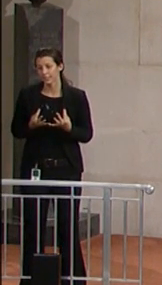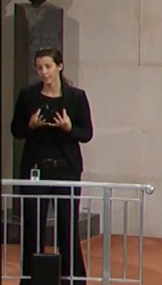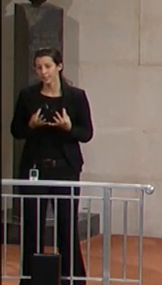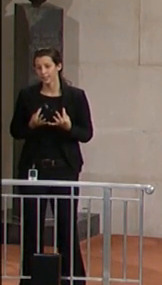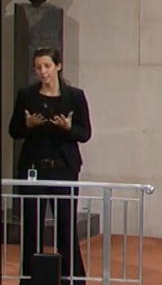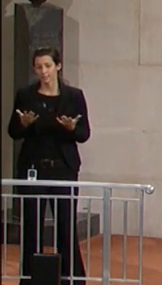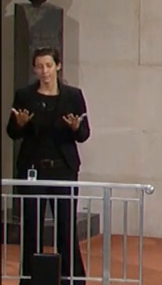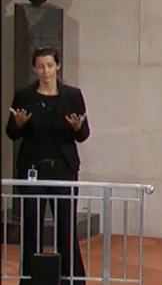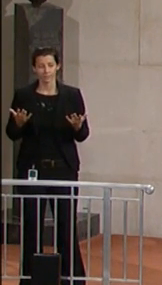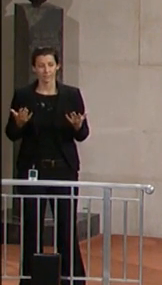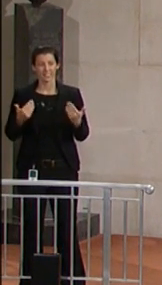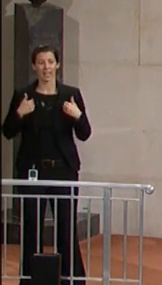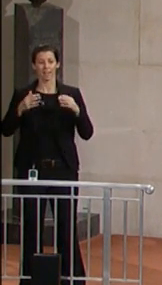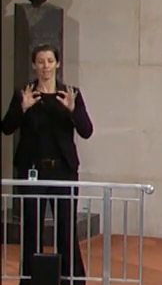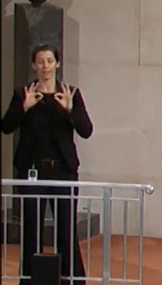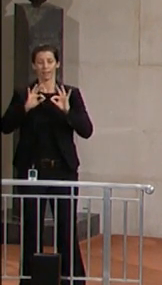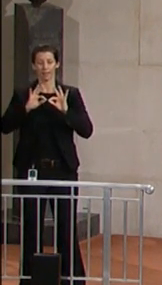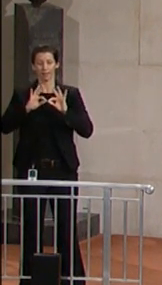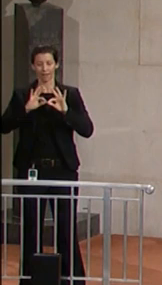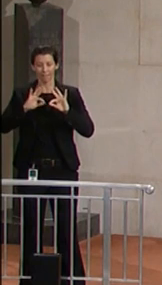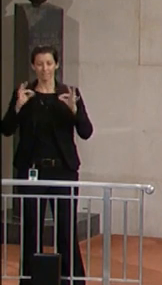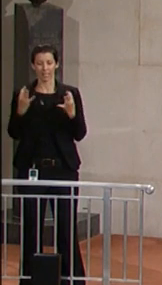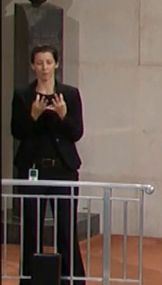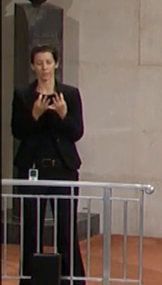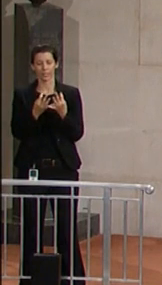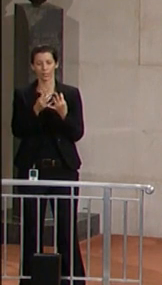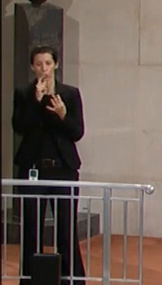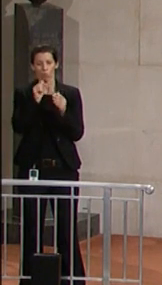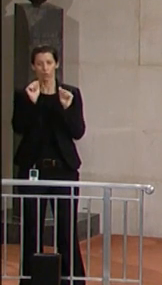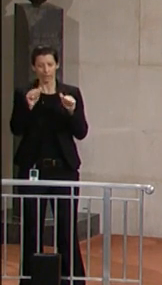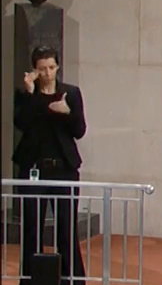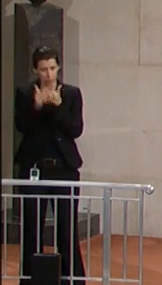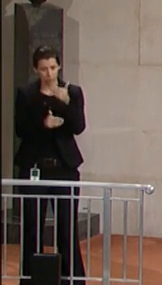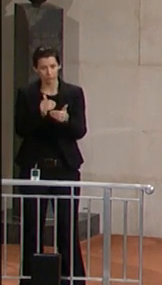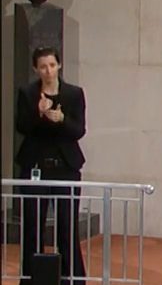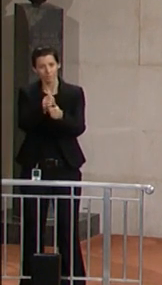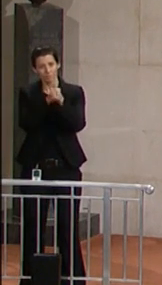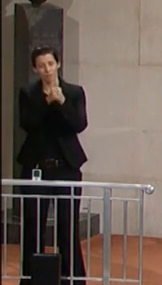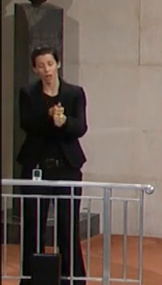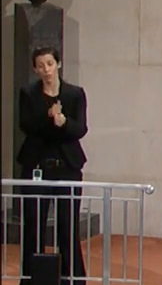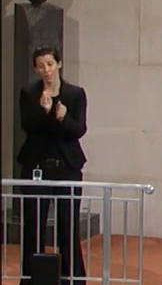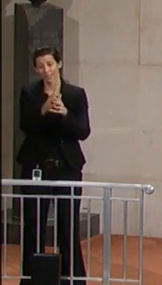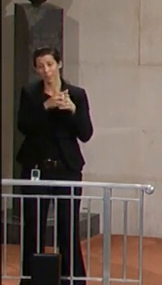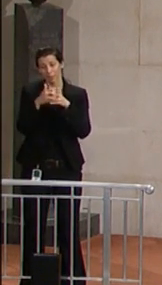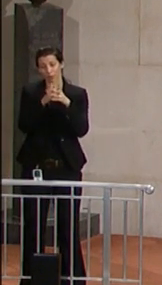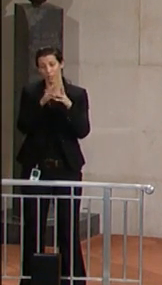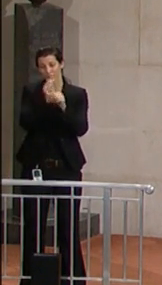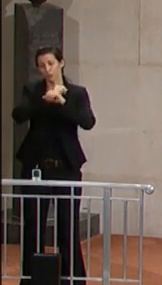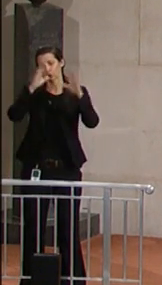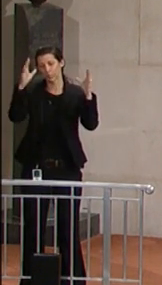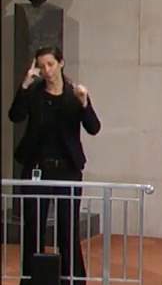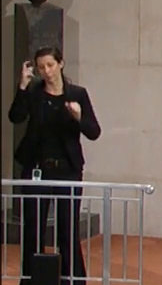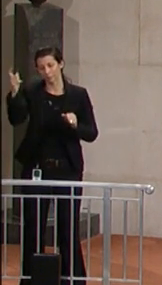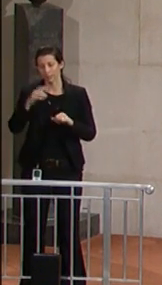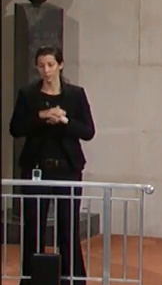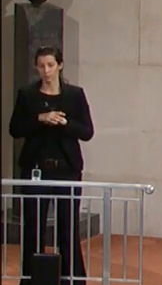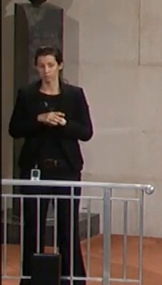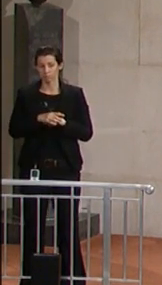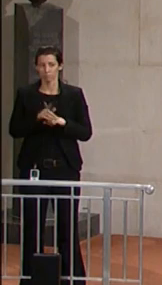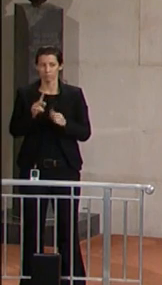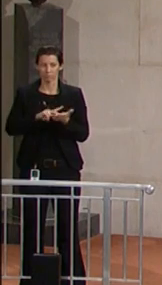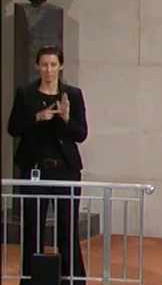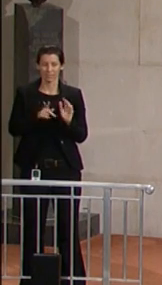have the family built in the American dream. Because, of course, the ability to love and to create that family